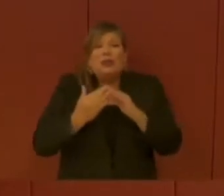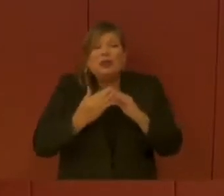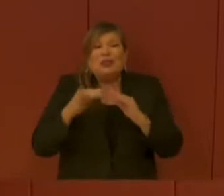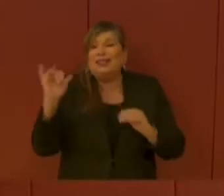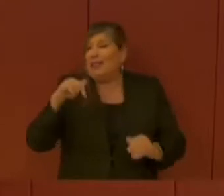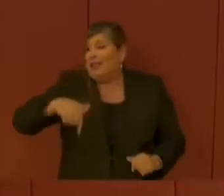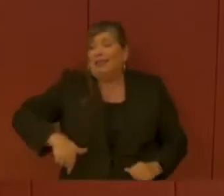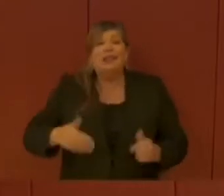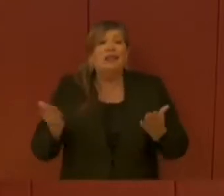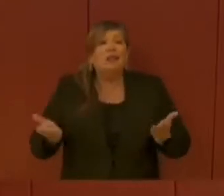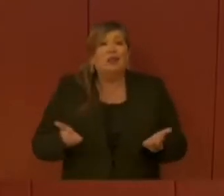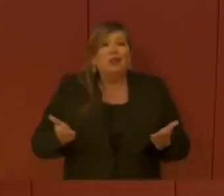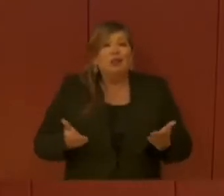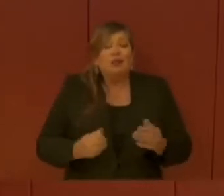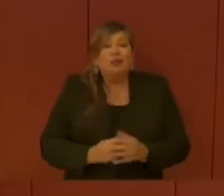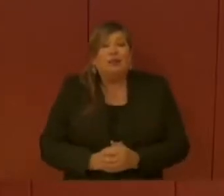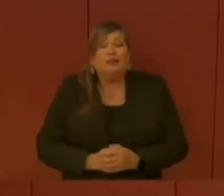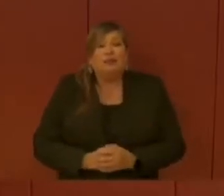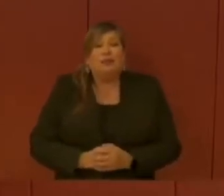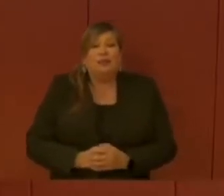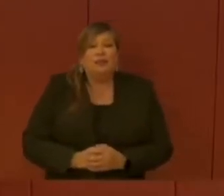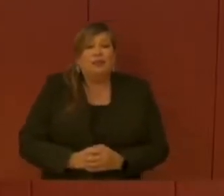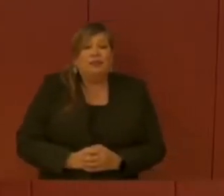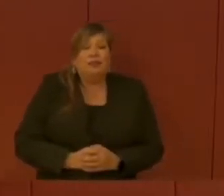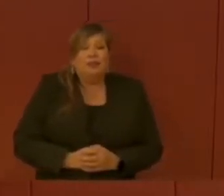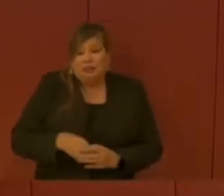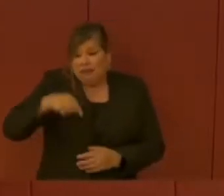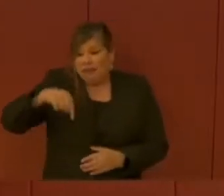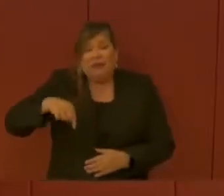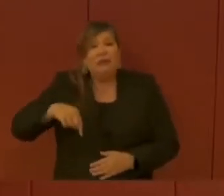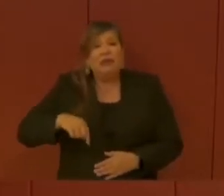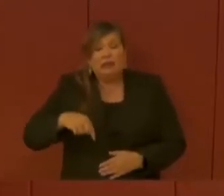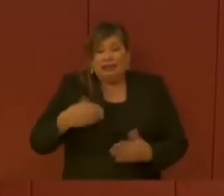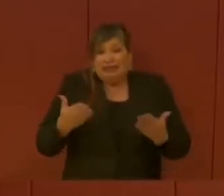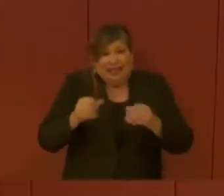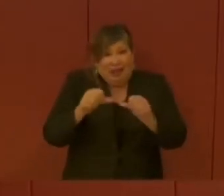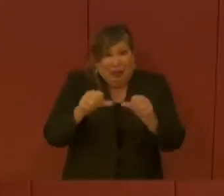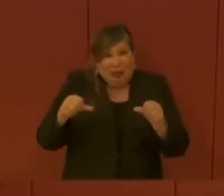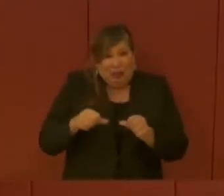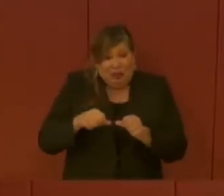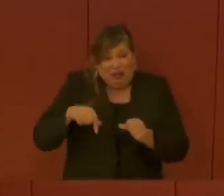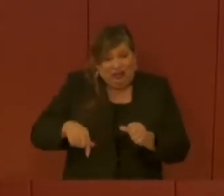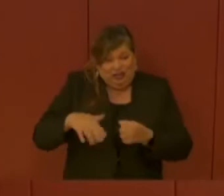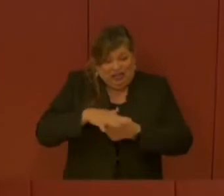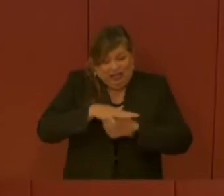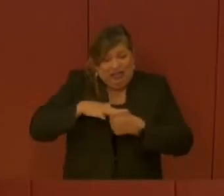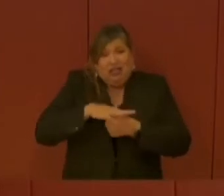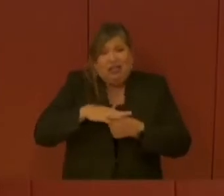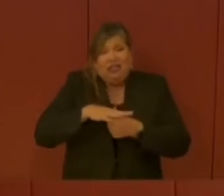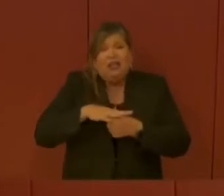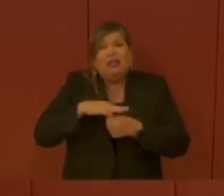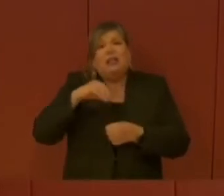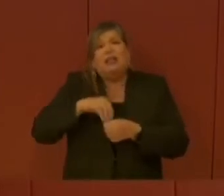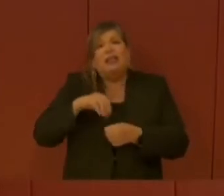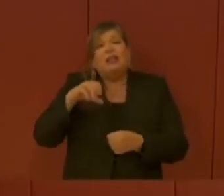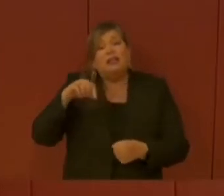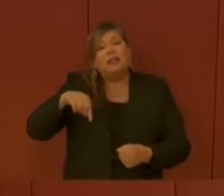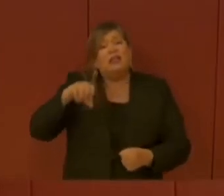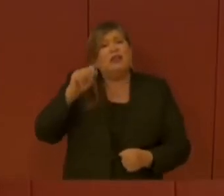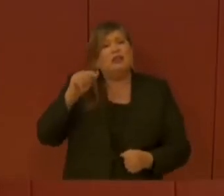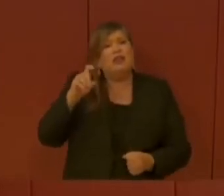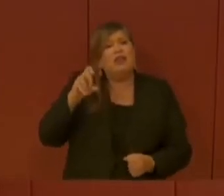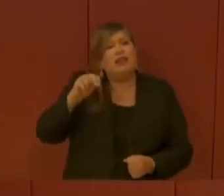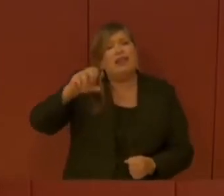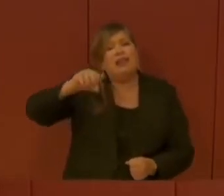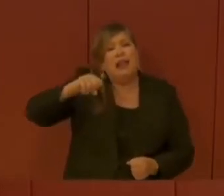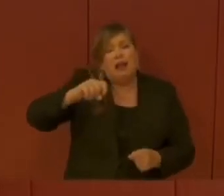in today. This zip code is part of Stockton, but it's a different part of Stockton